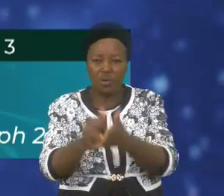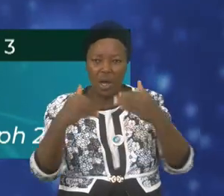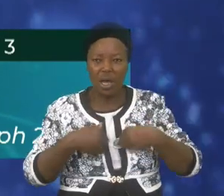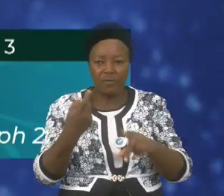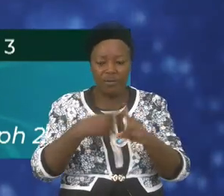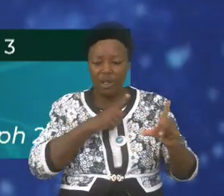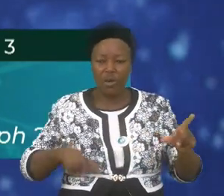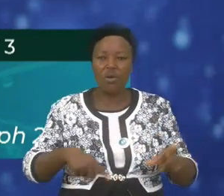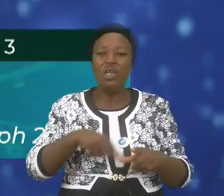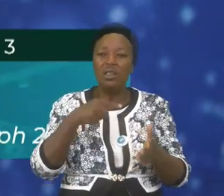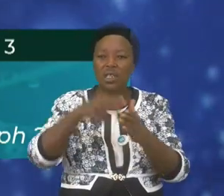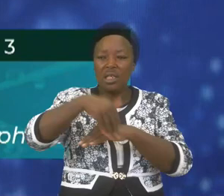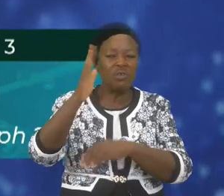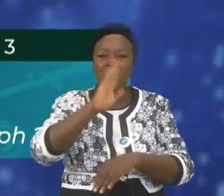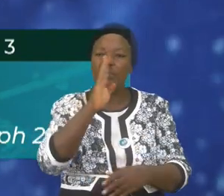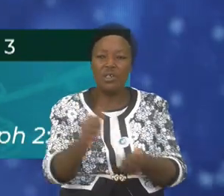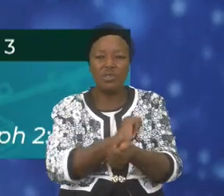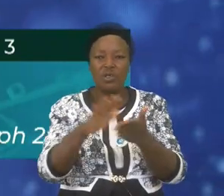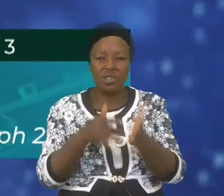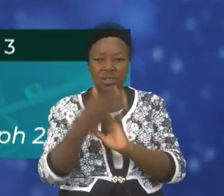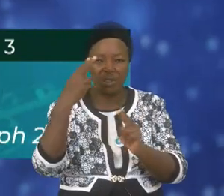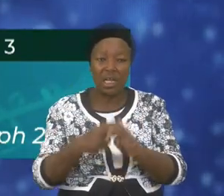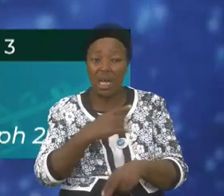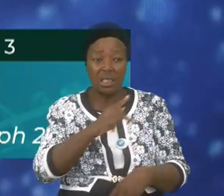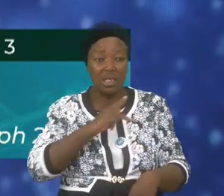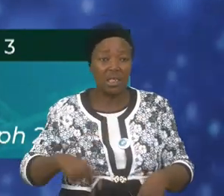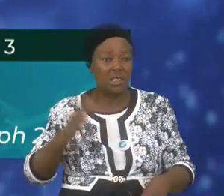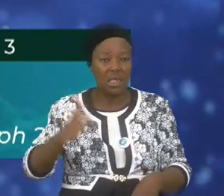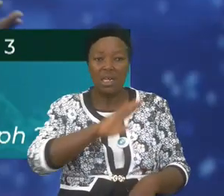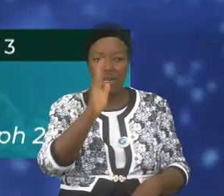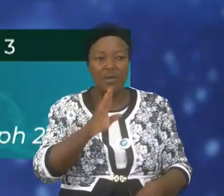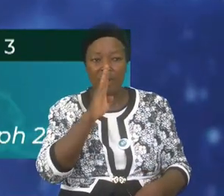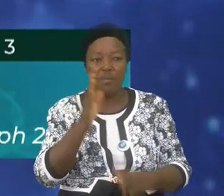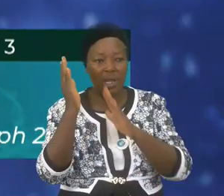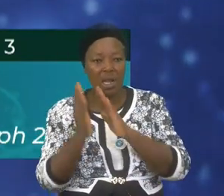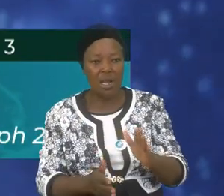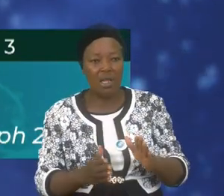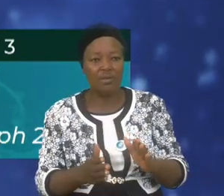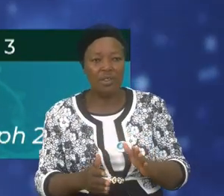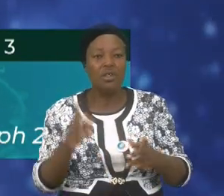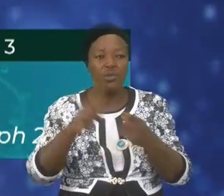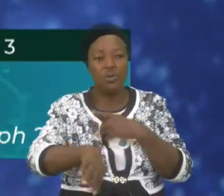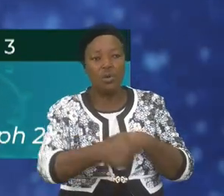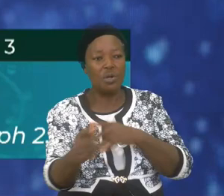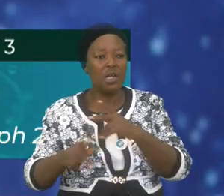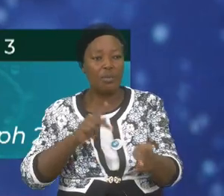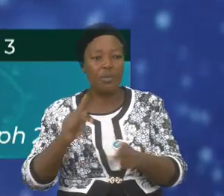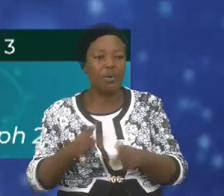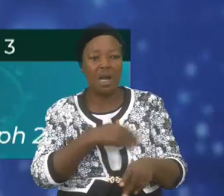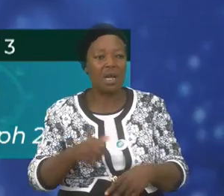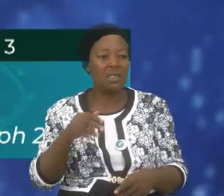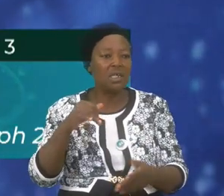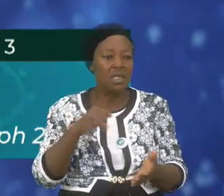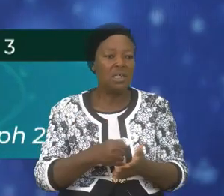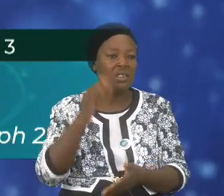be let to other people, and it shall break in pieces and consume all